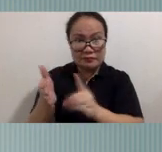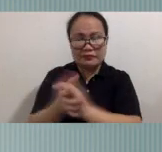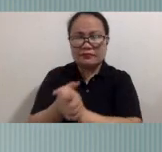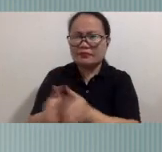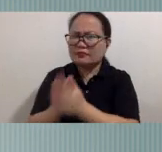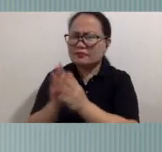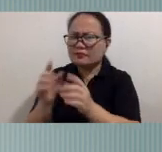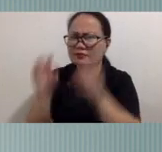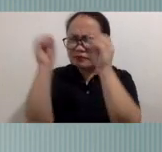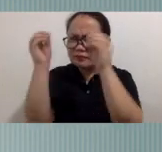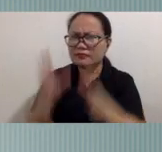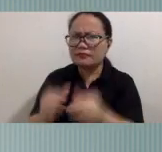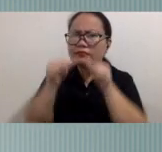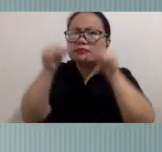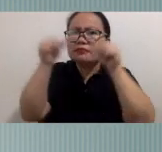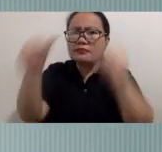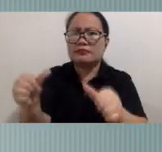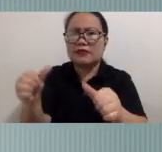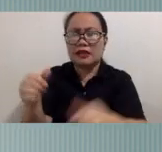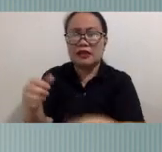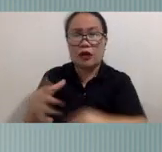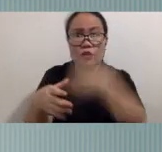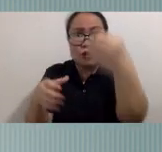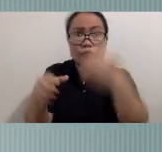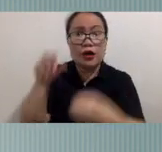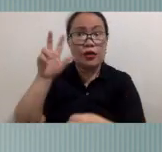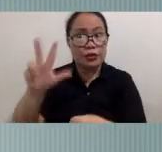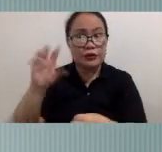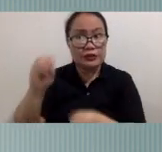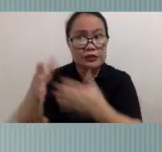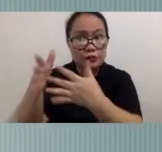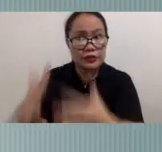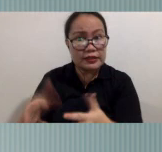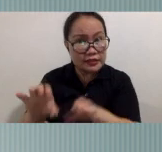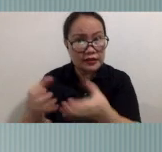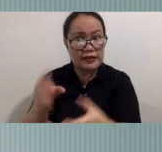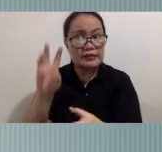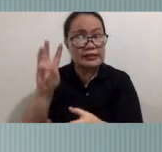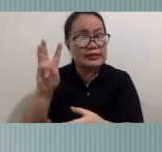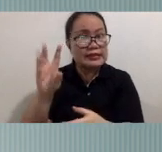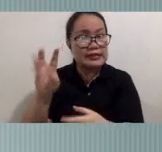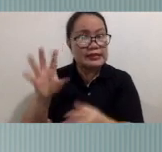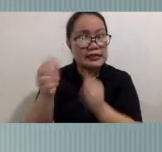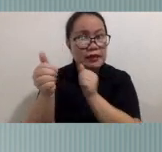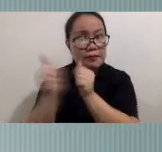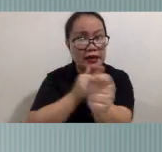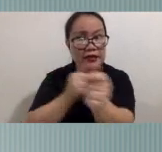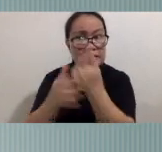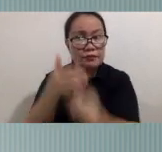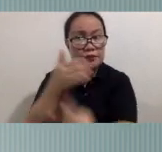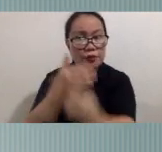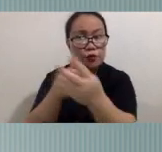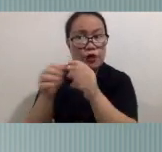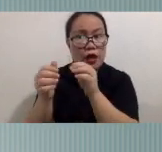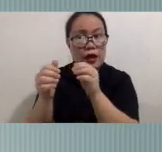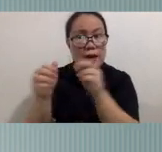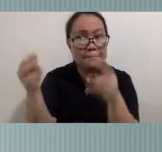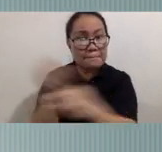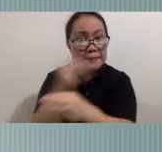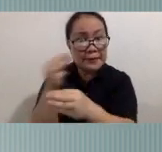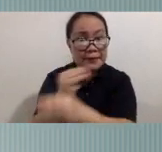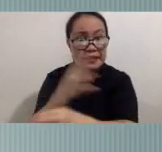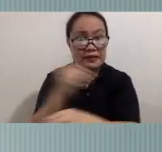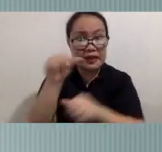Now, this time, we will create our own Venn diagram. So, a teacher announces that out of